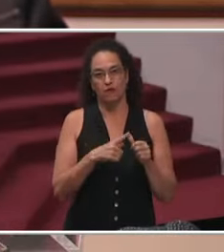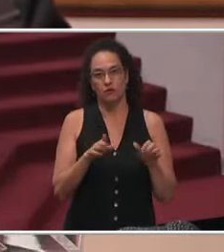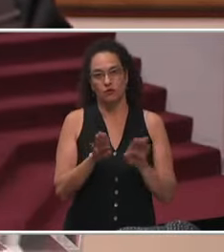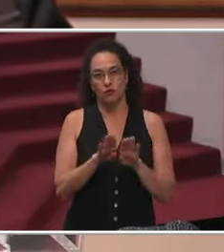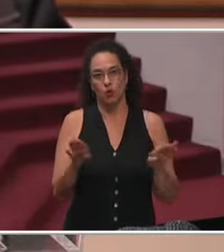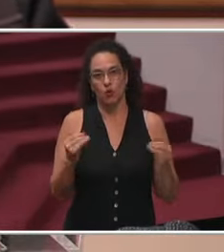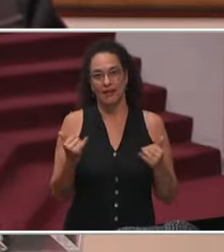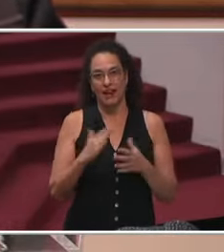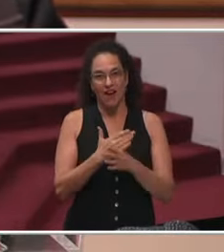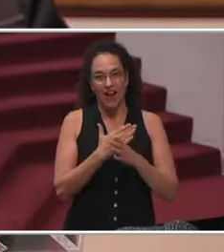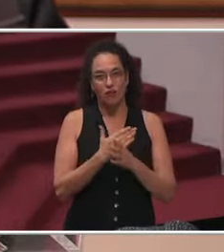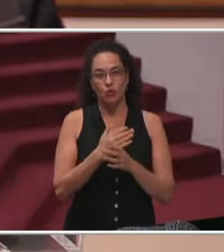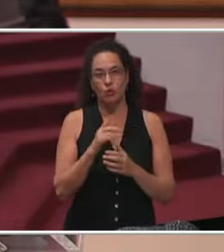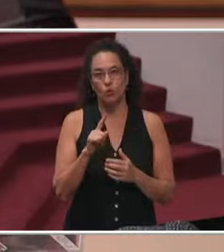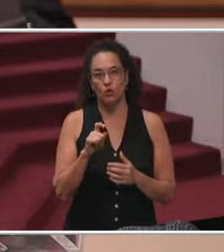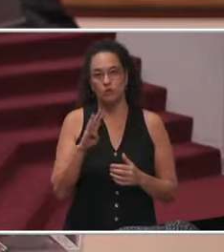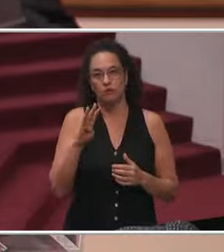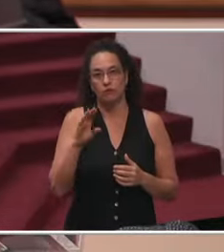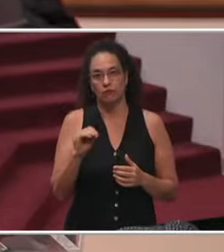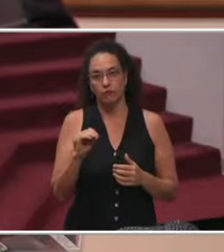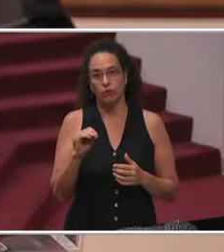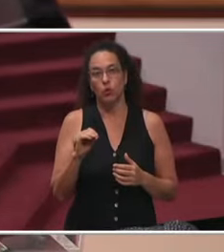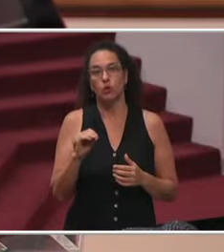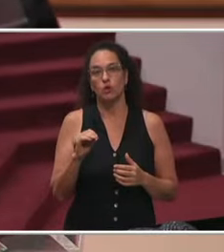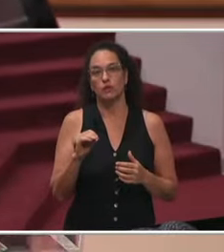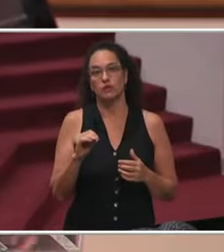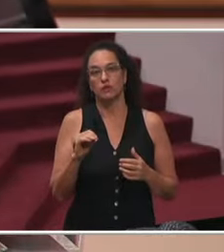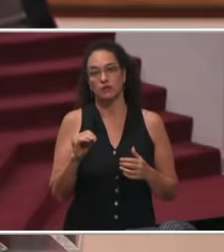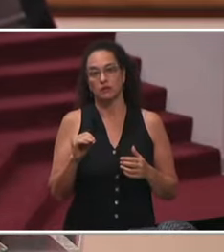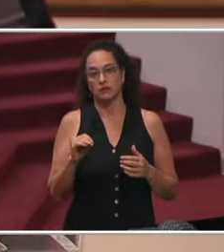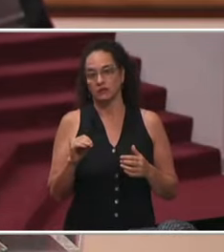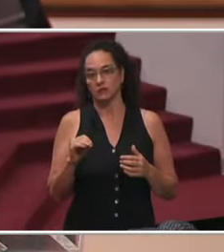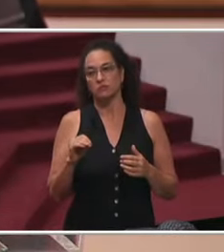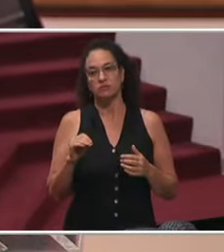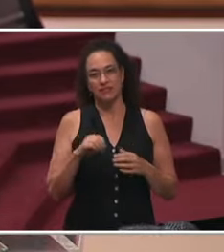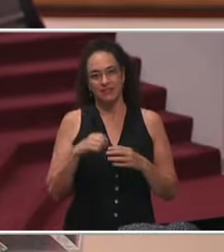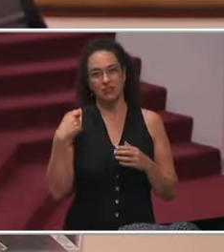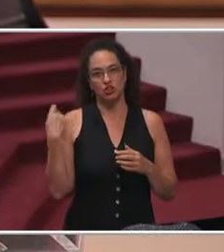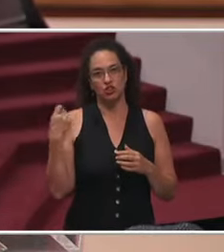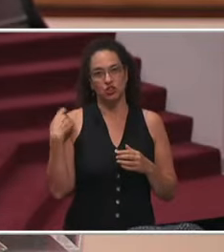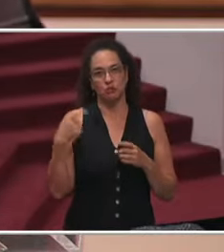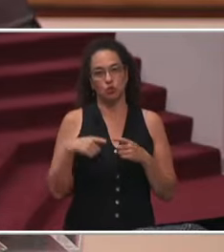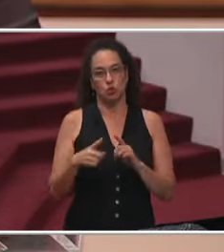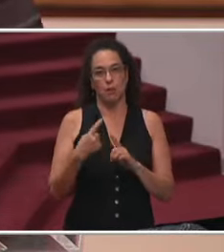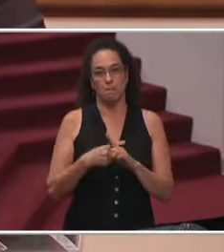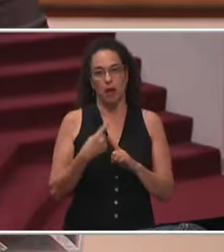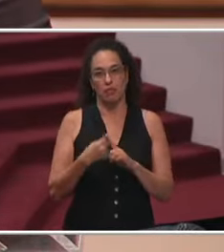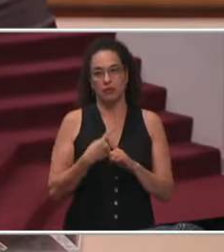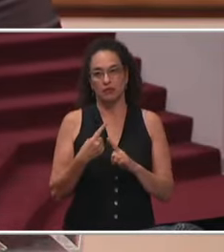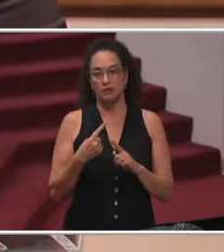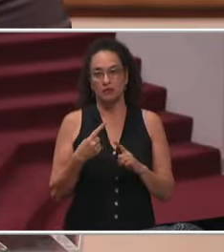averaging 140 attendings in the gym during monthly fellowships.